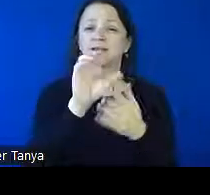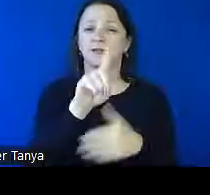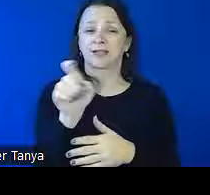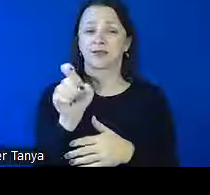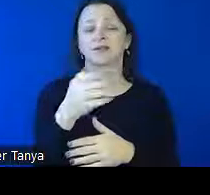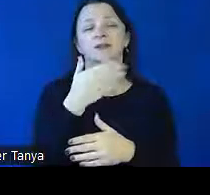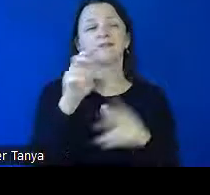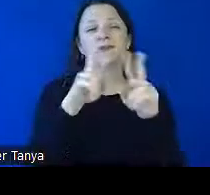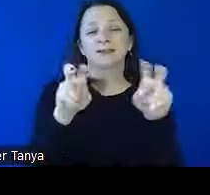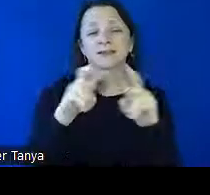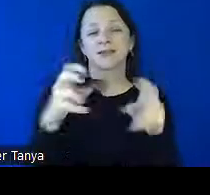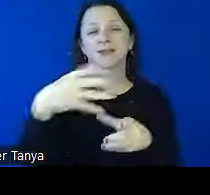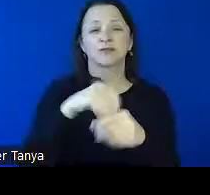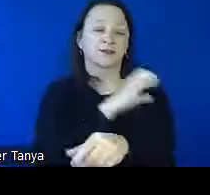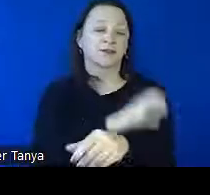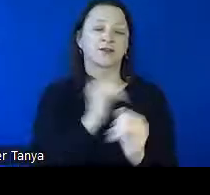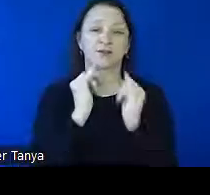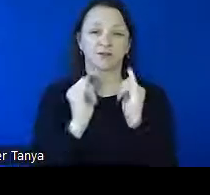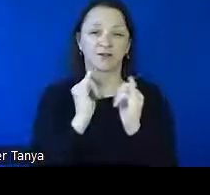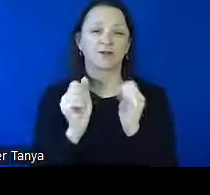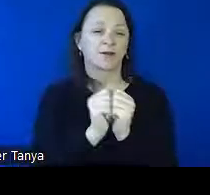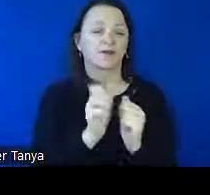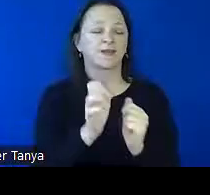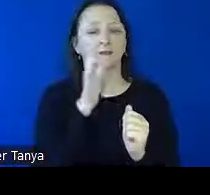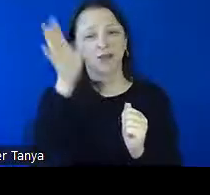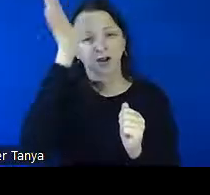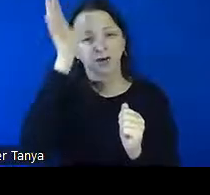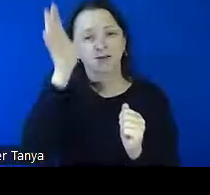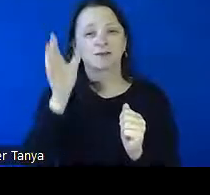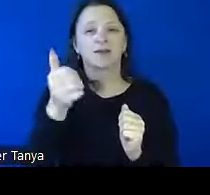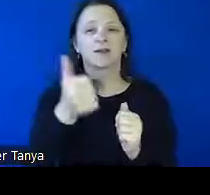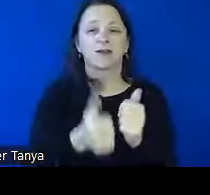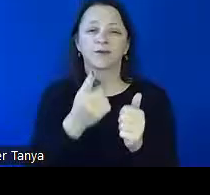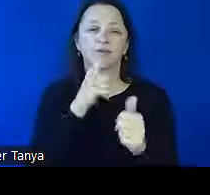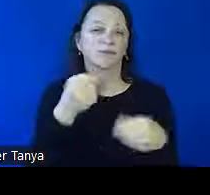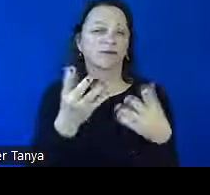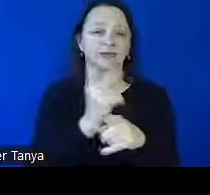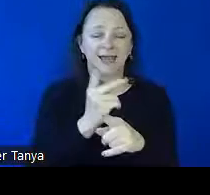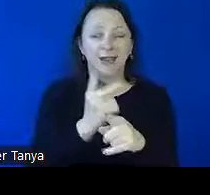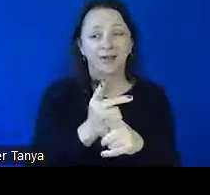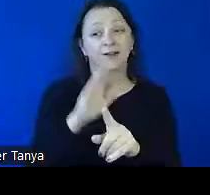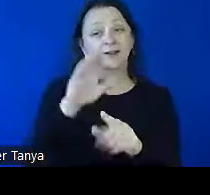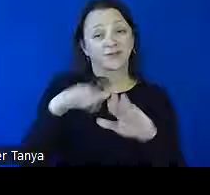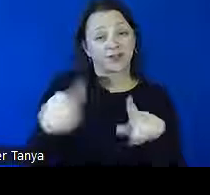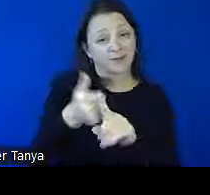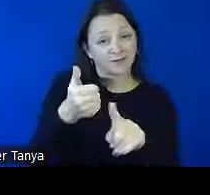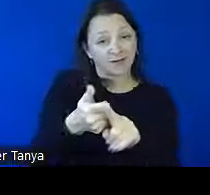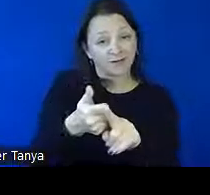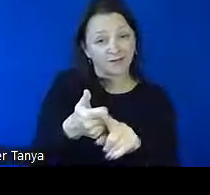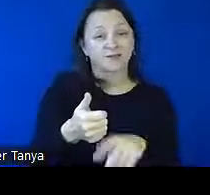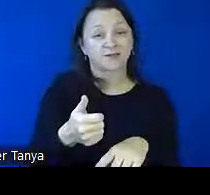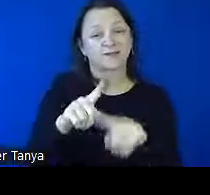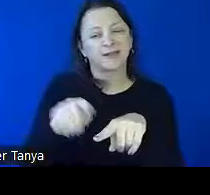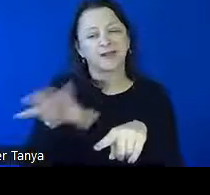when we include things like clinical interviews with the parents and caregiver, maybe an interview with the child, depending on their ability, and